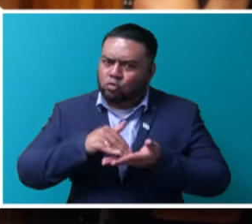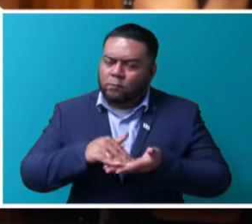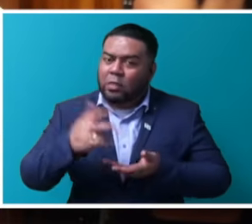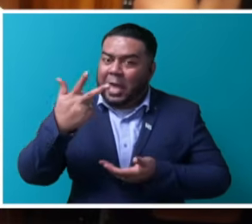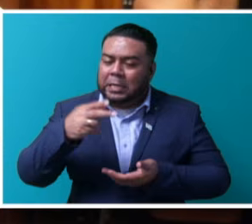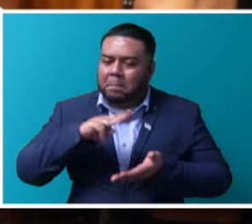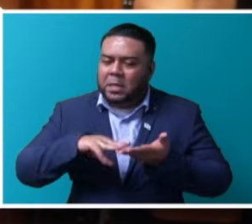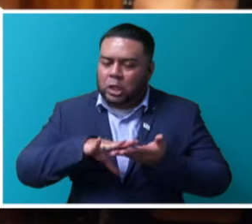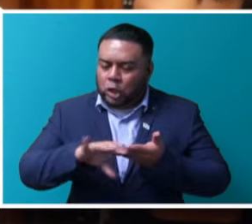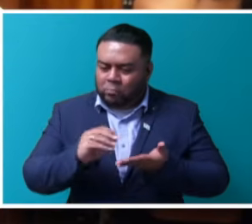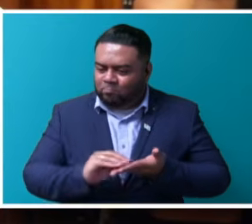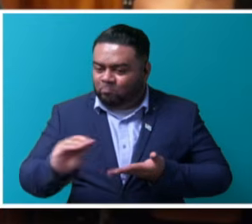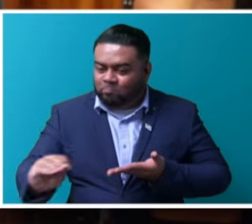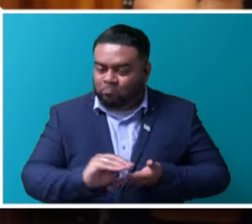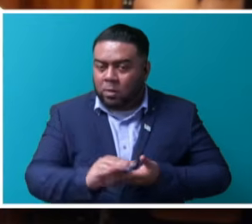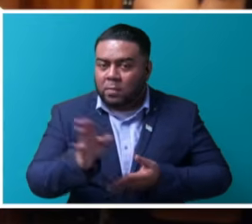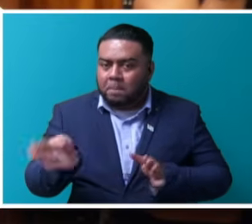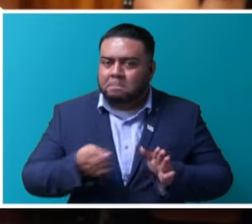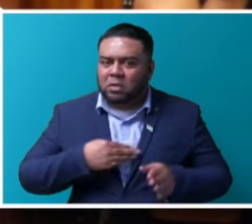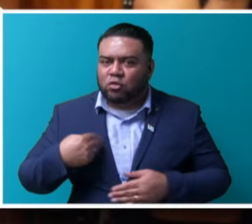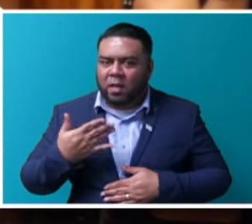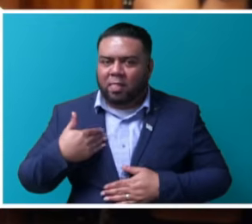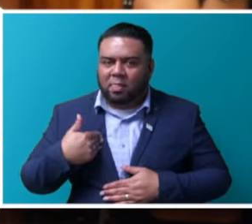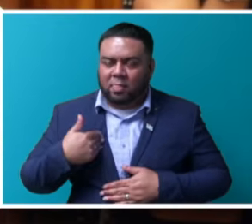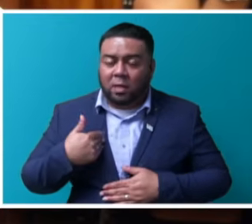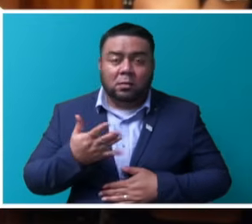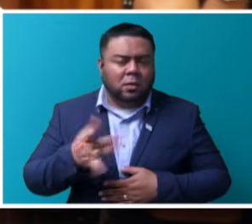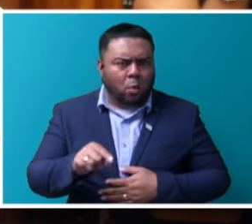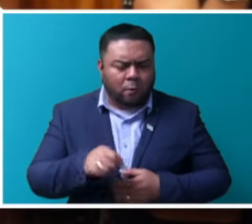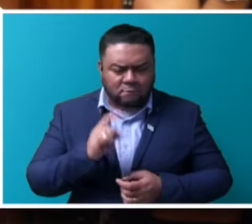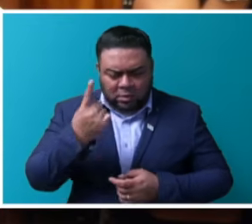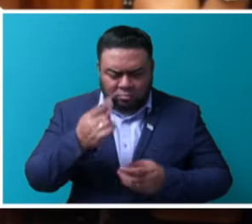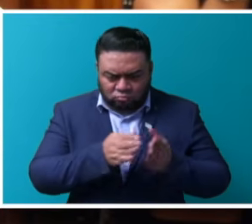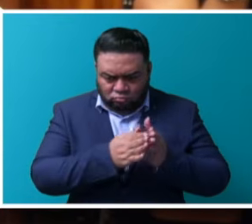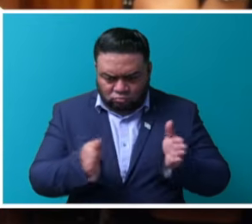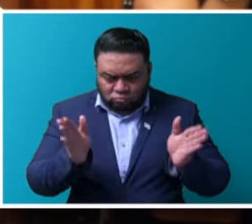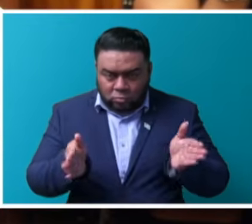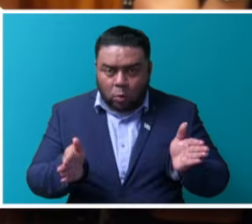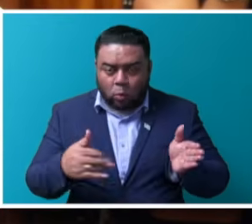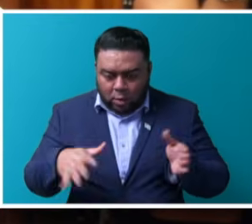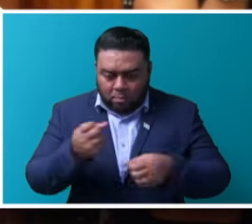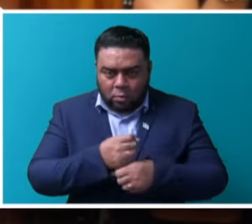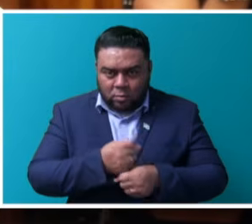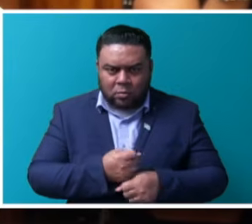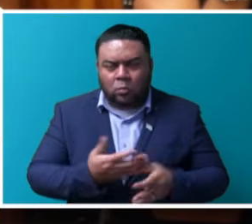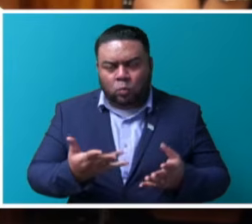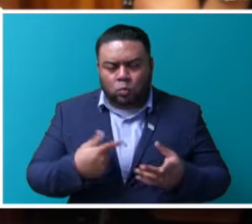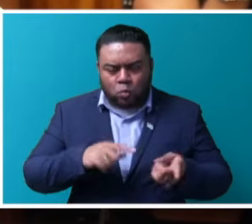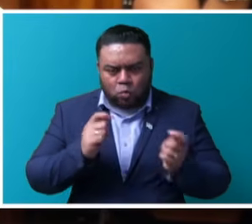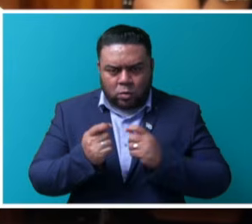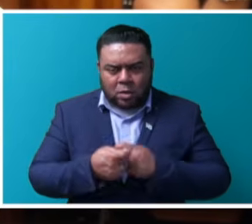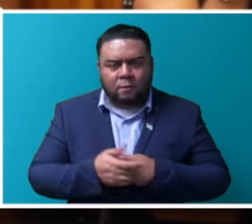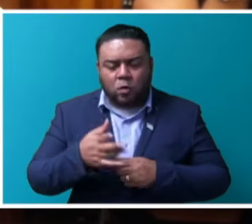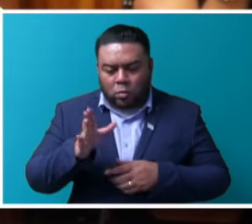government financing component under the Ministry of Health. The first phase of upgrades is underway, including renovation to the acute patient